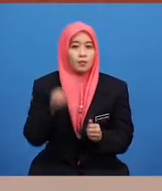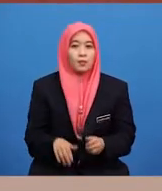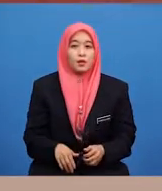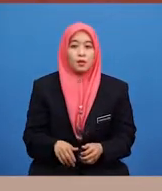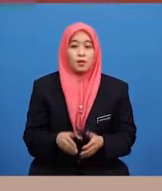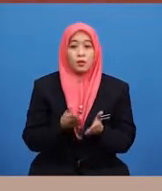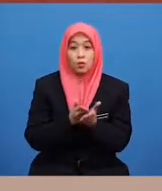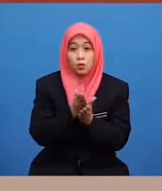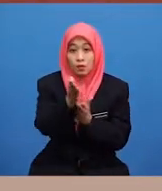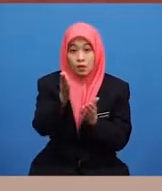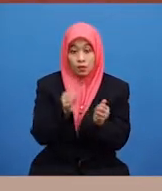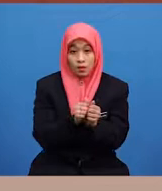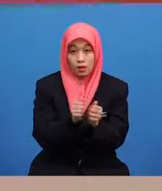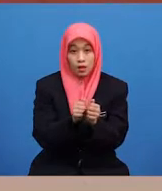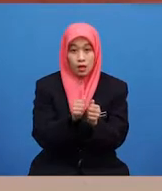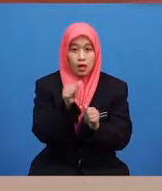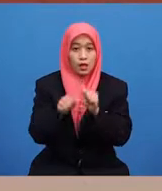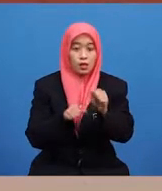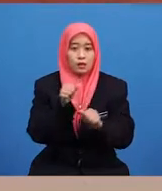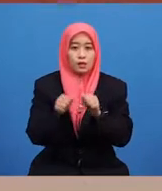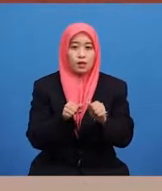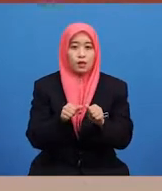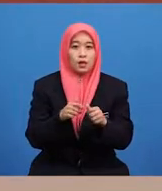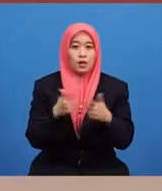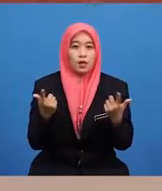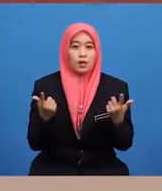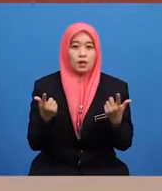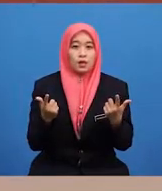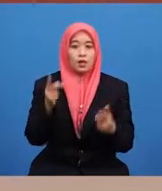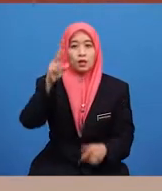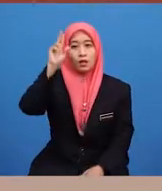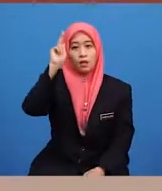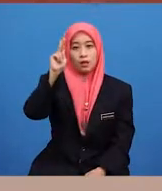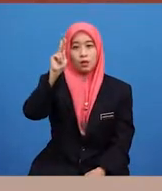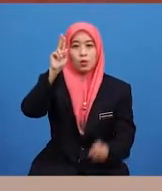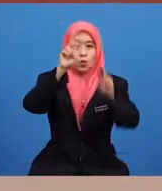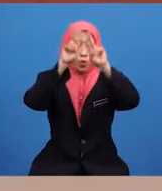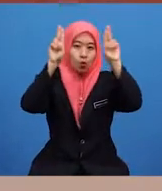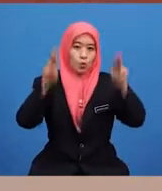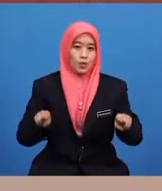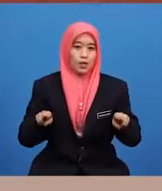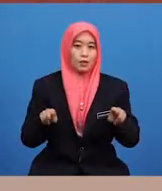next activity. Boys and girls, guess what? It's quiz time!